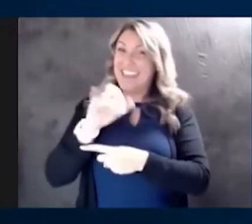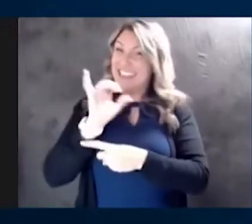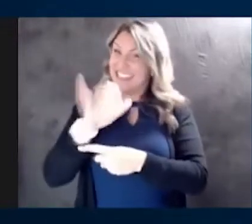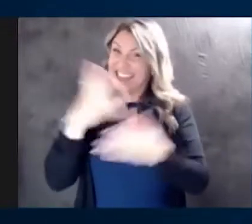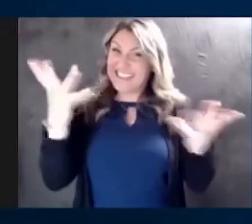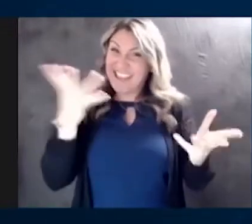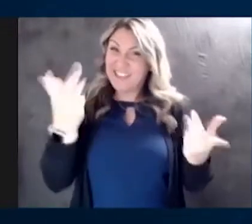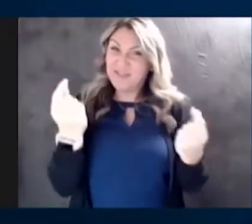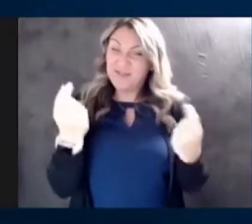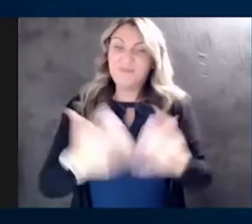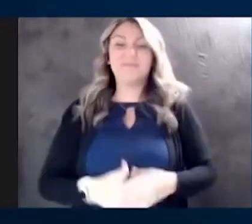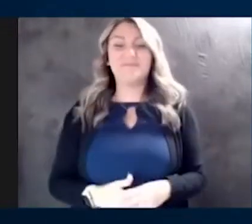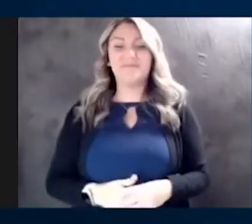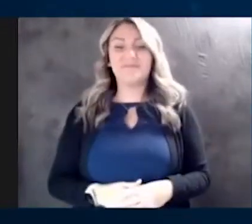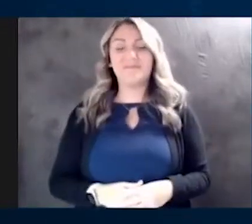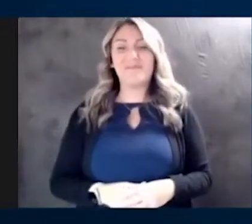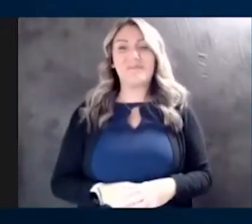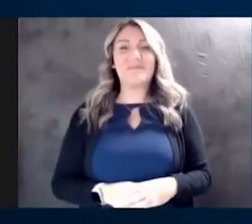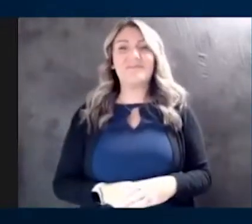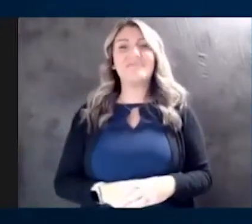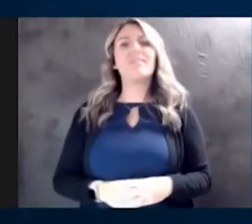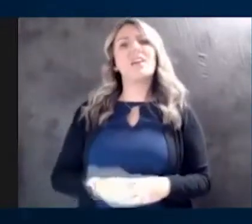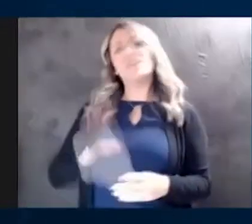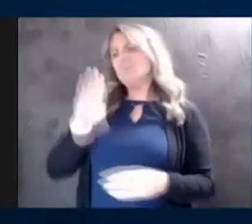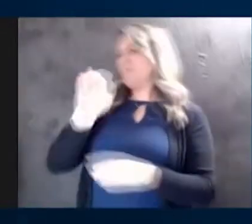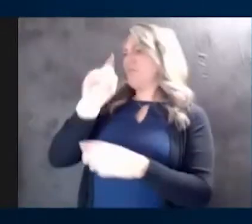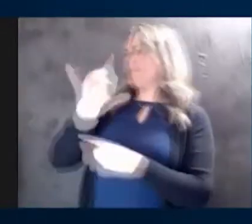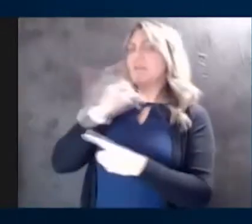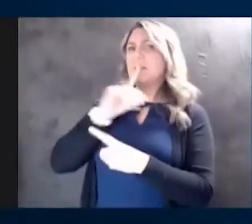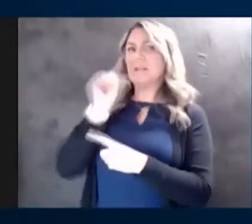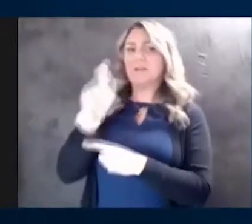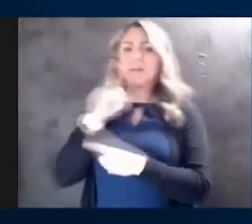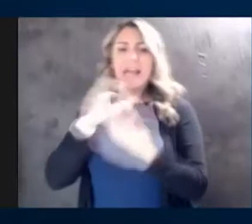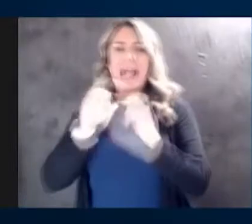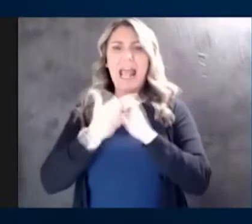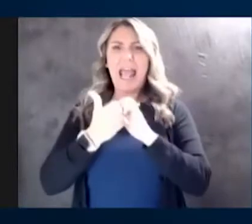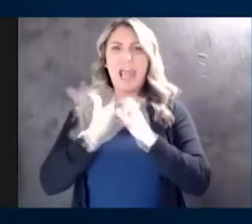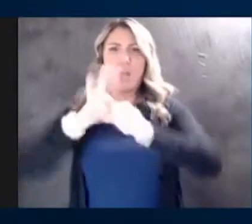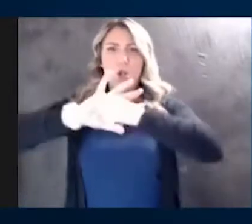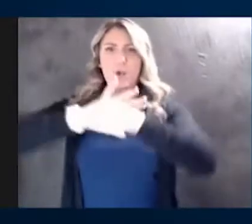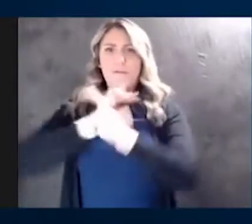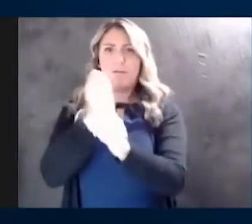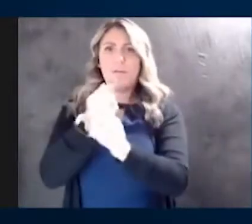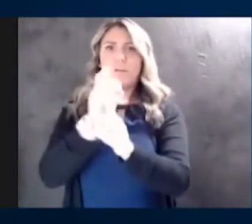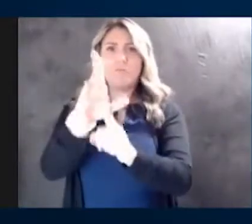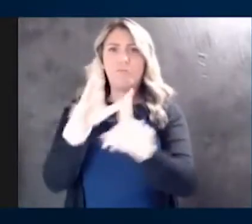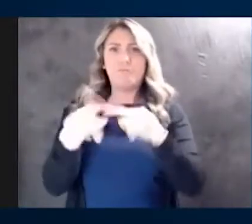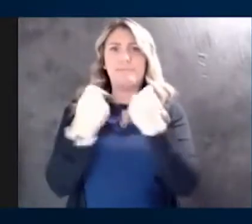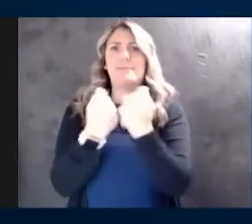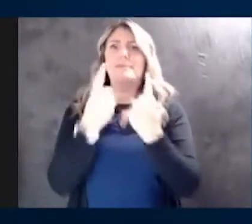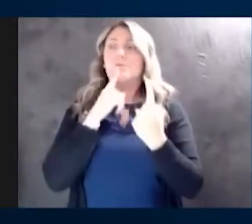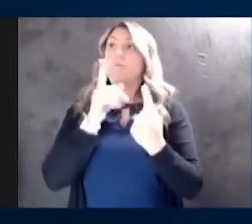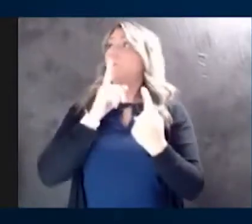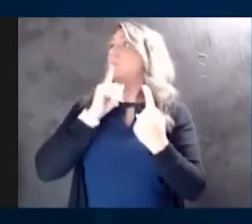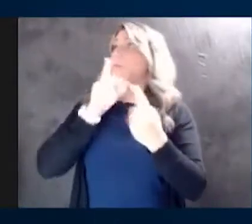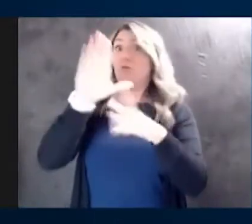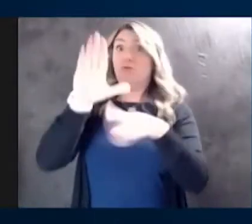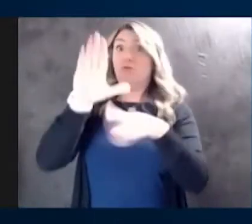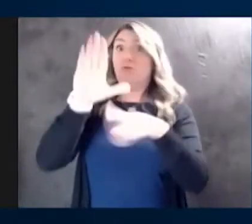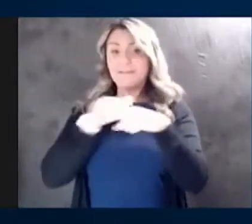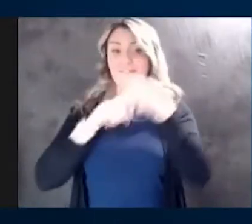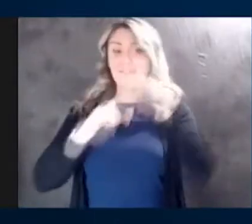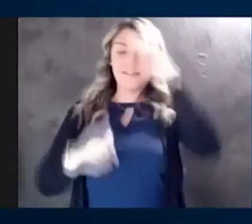what it is. So, Betty, so just kind of the question we have to ask is, how did COVID impact your team and ultimately your practice?